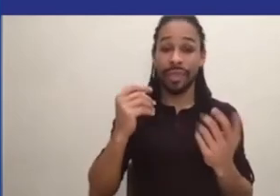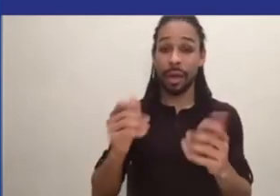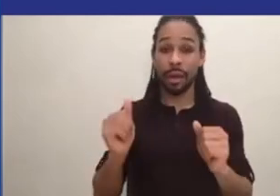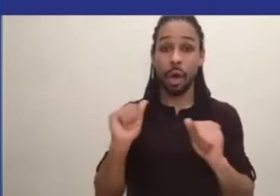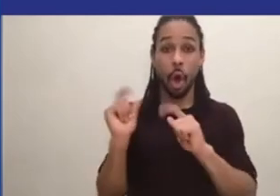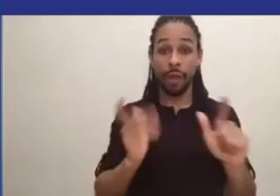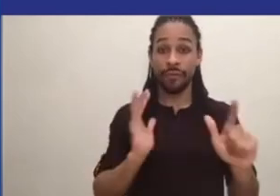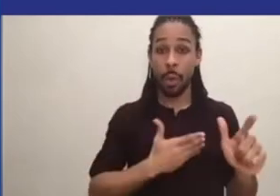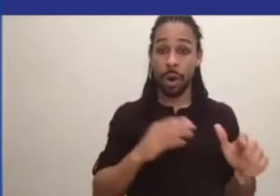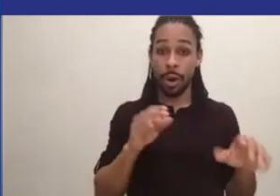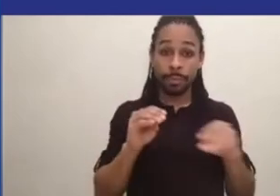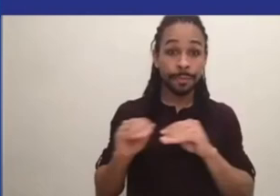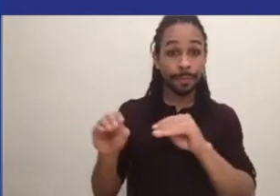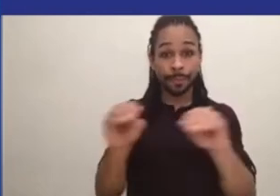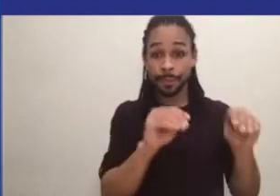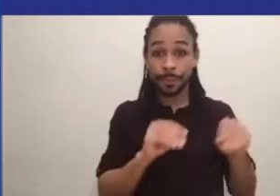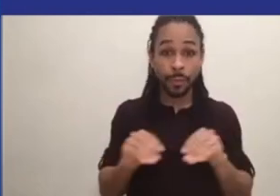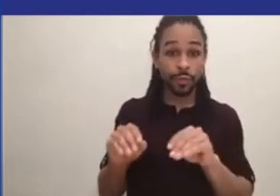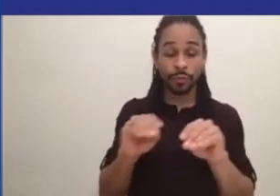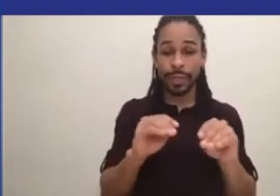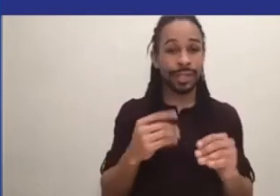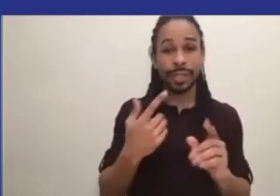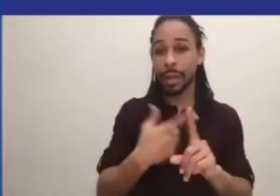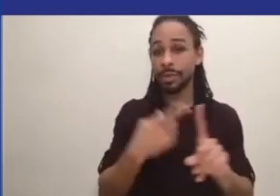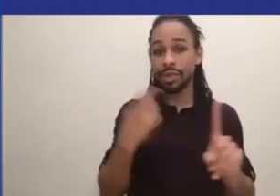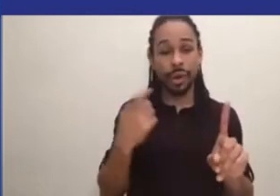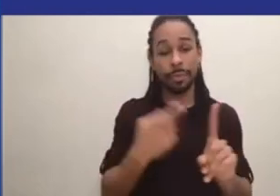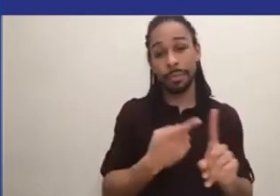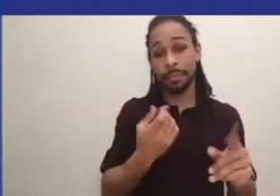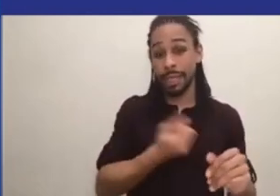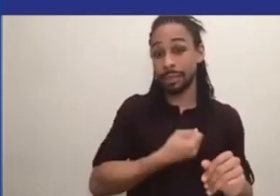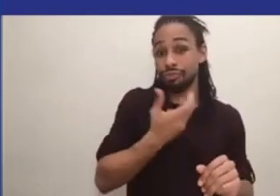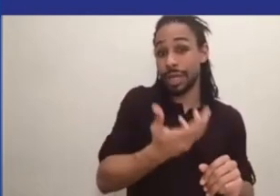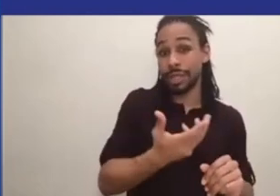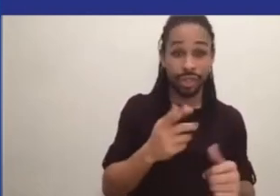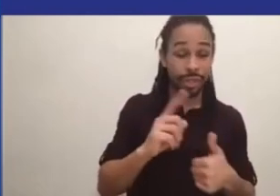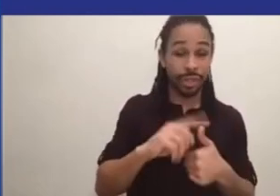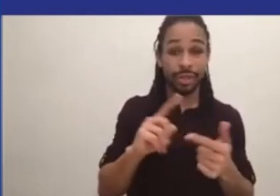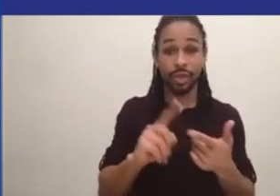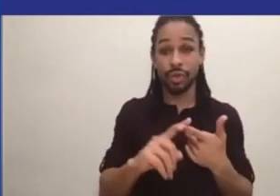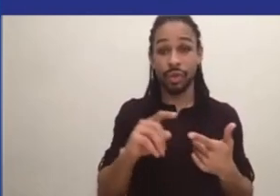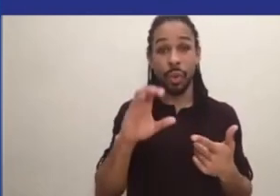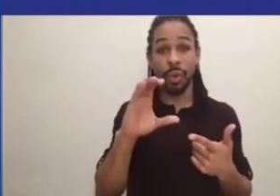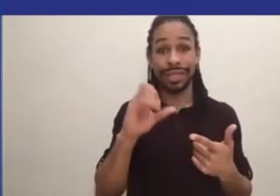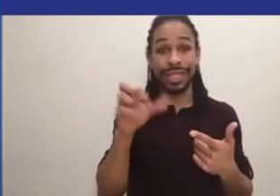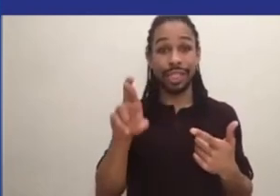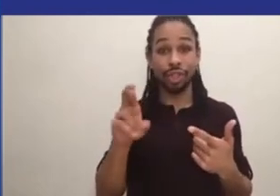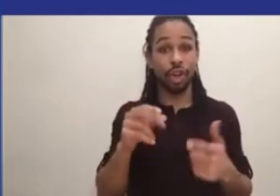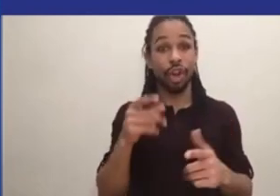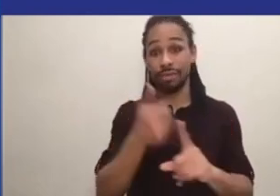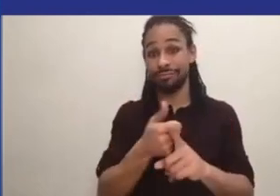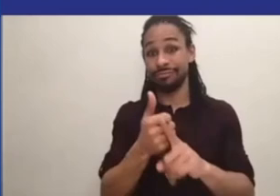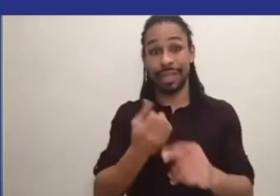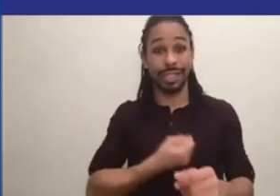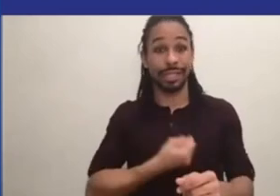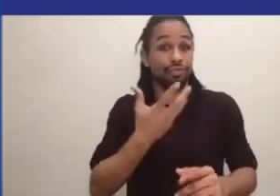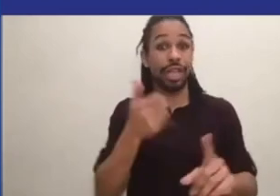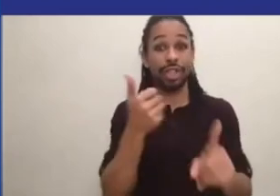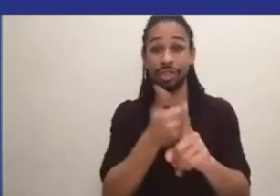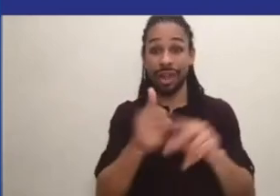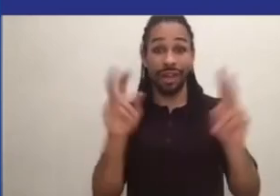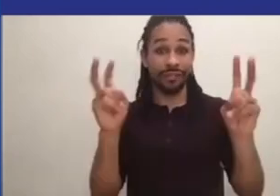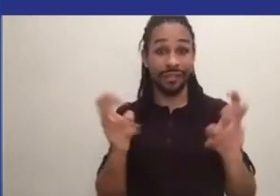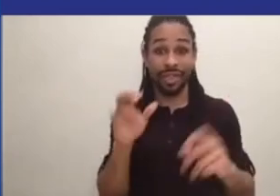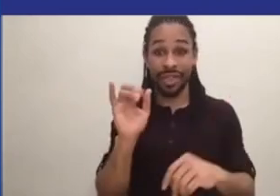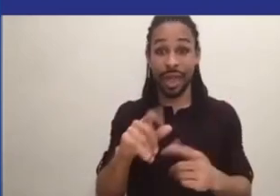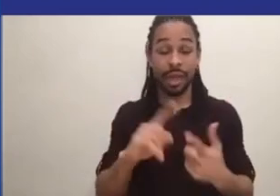come from oppression, you know, Cesar, they was expressing themselves. You know, my movement, we were doing the same. This was the